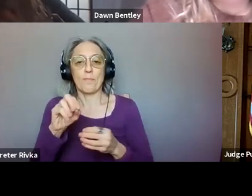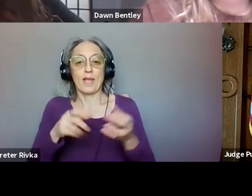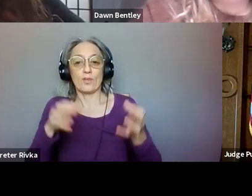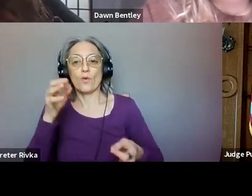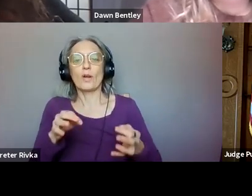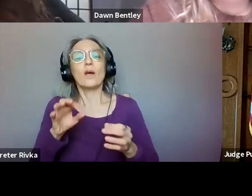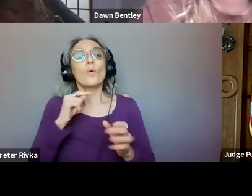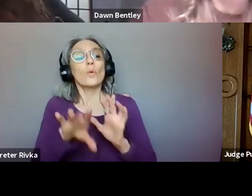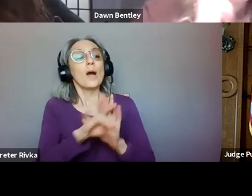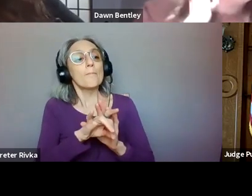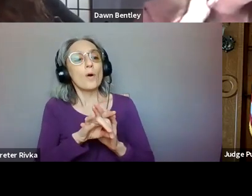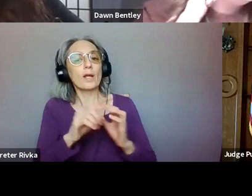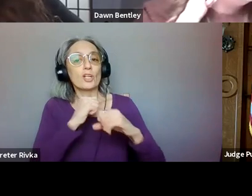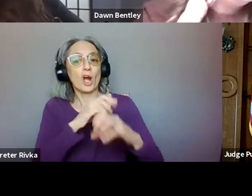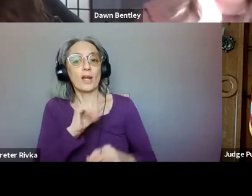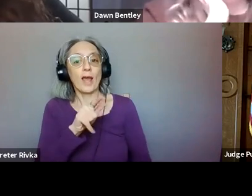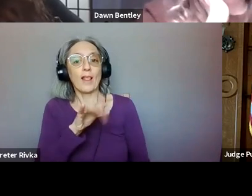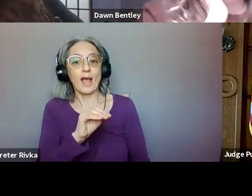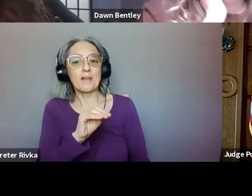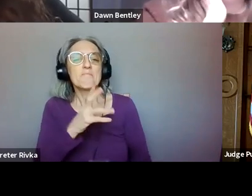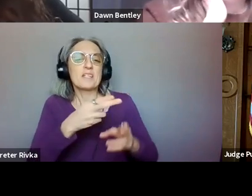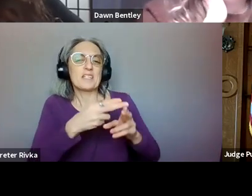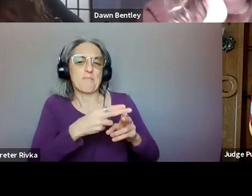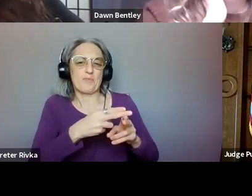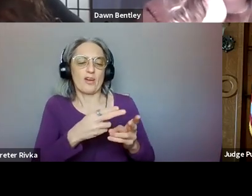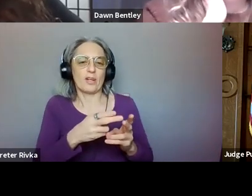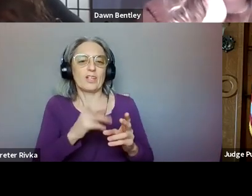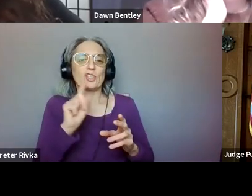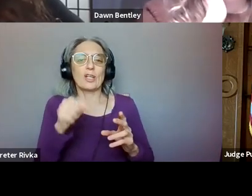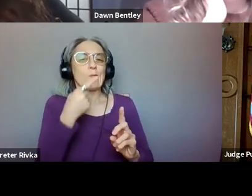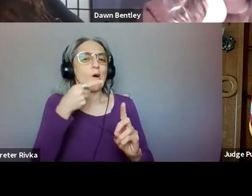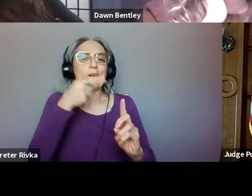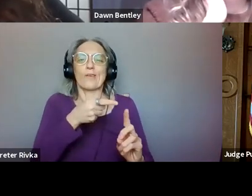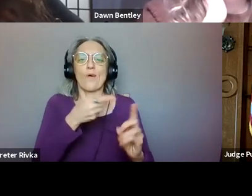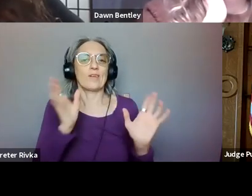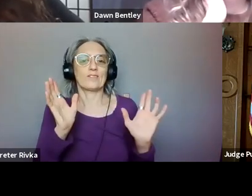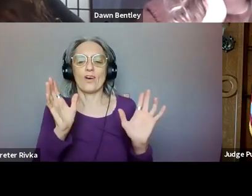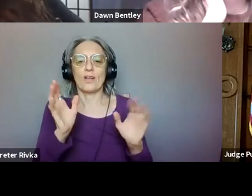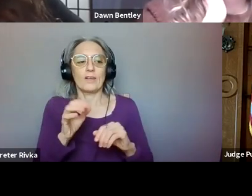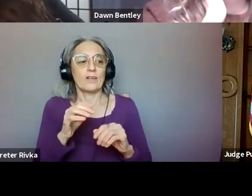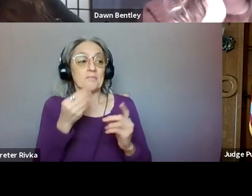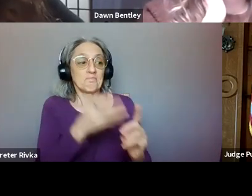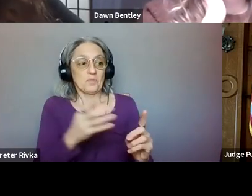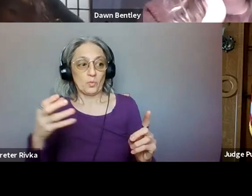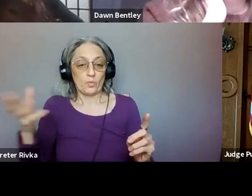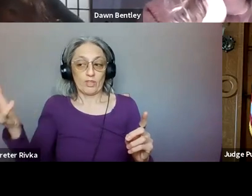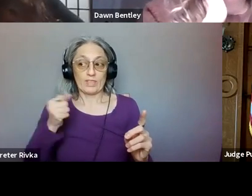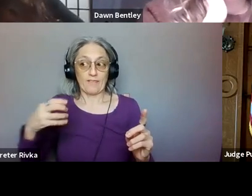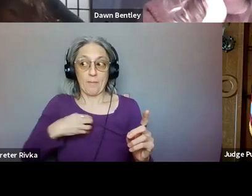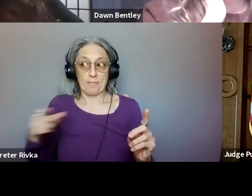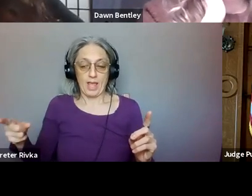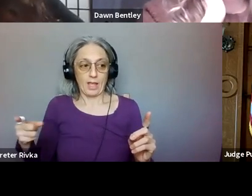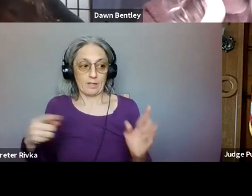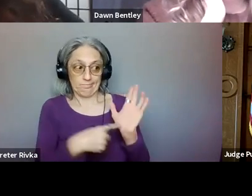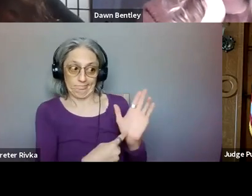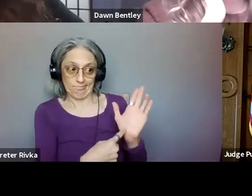very specific purpose. We will say, we got this complaint that, our ward, this is going on. We want you to look into that